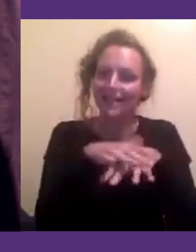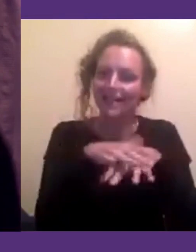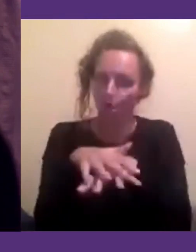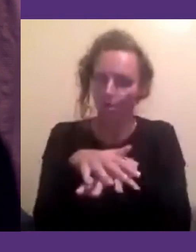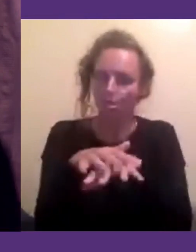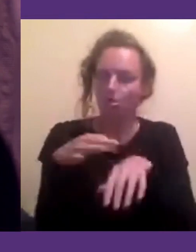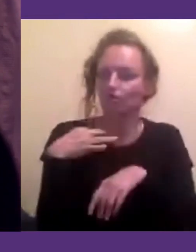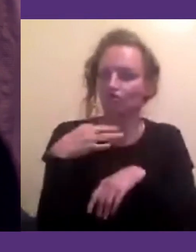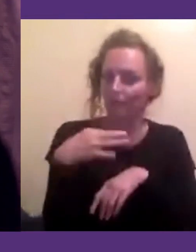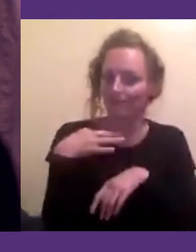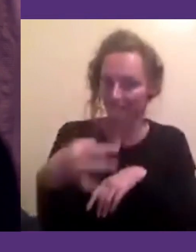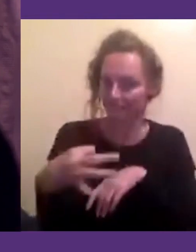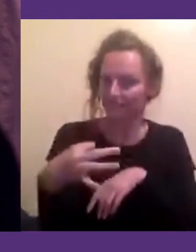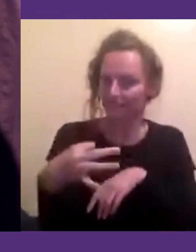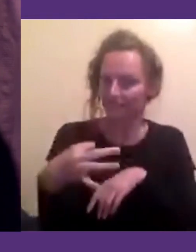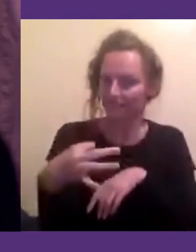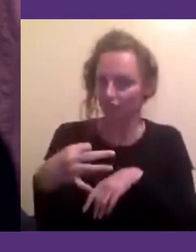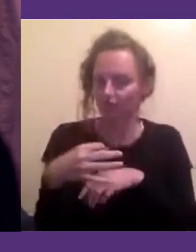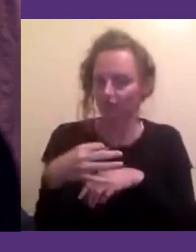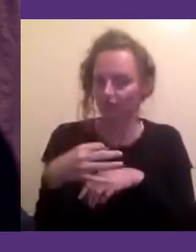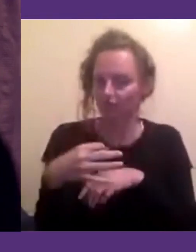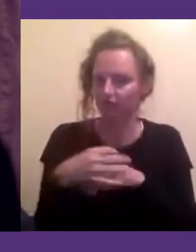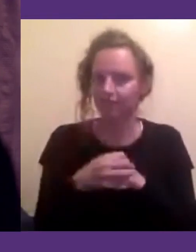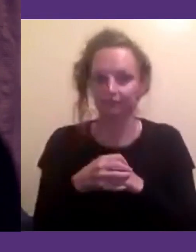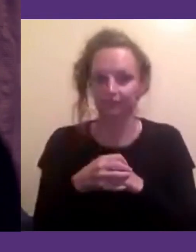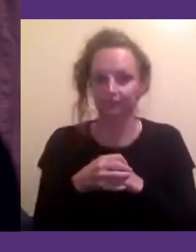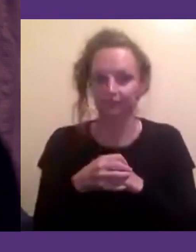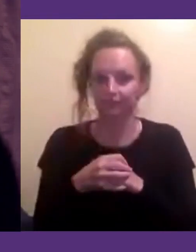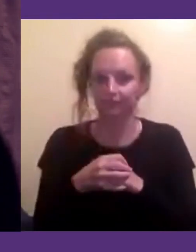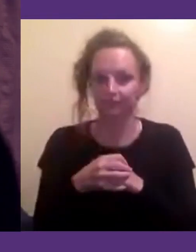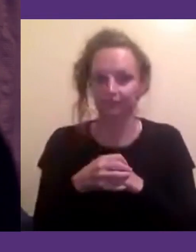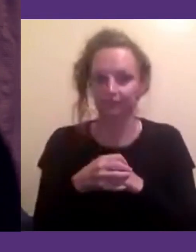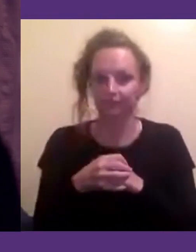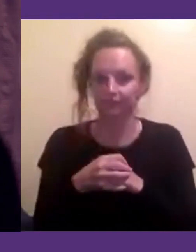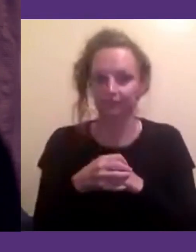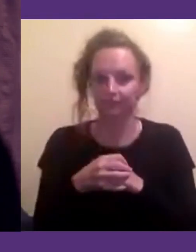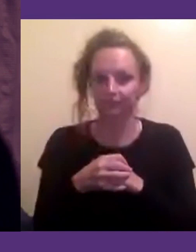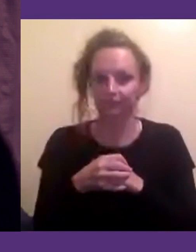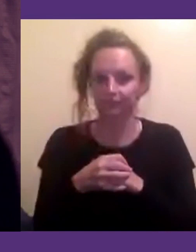And I think just to build upon that point of representation,